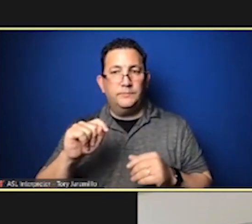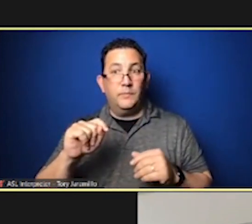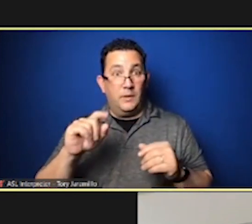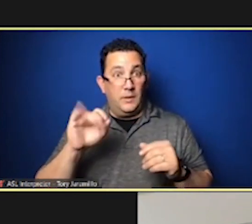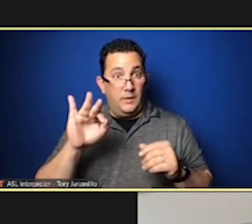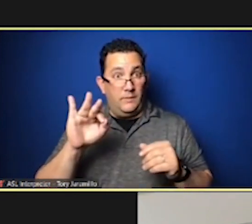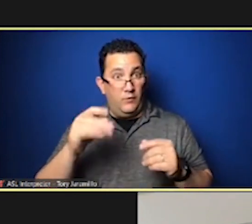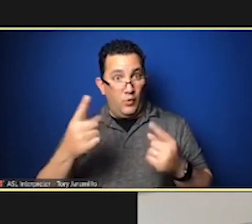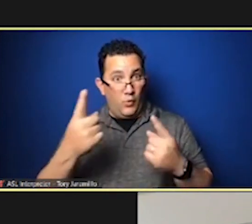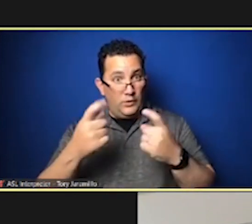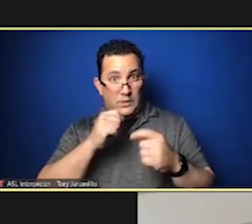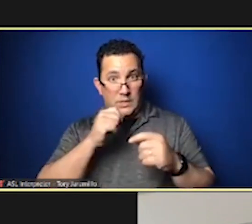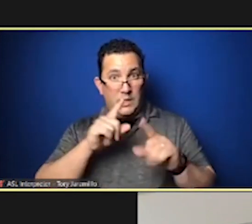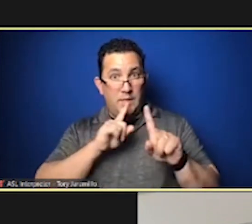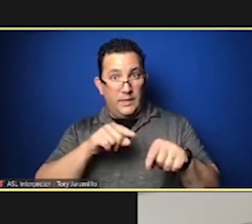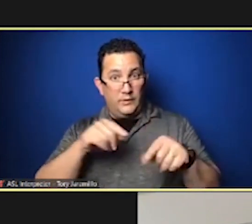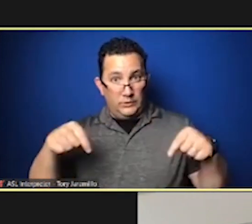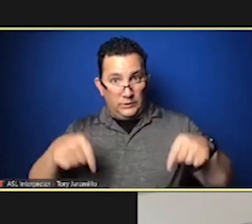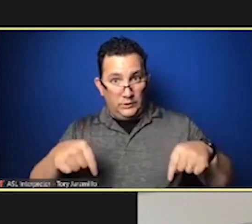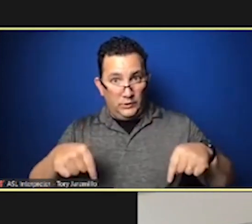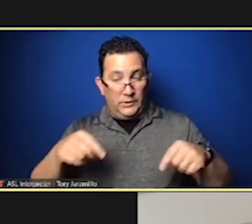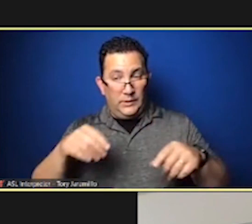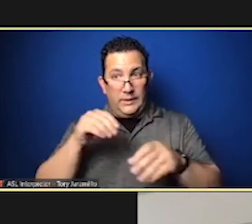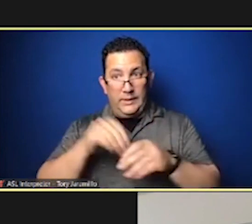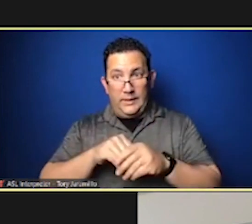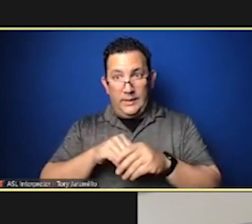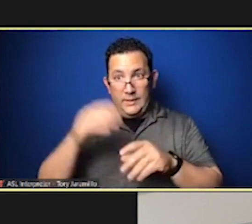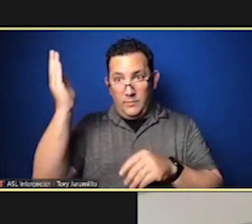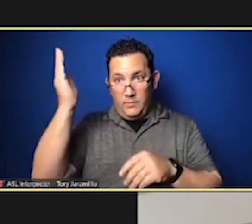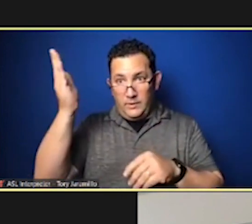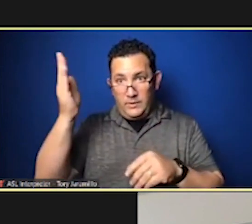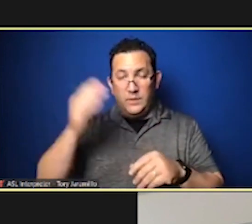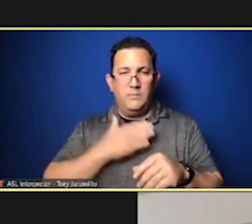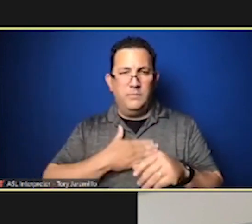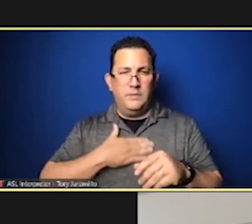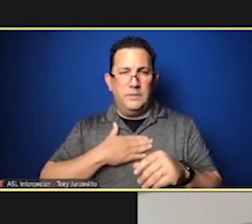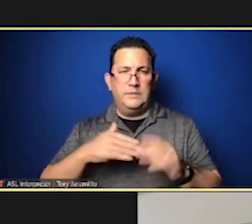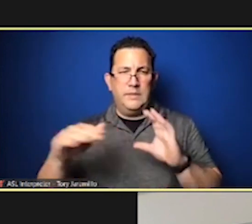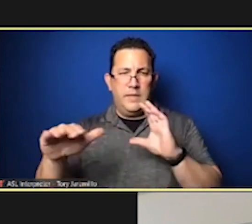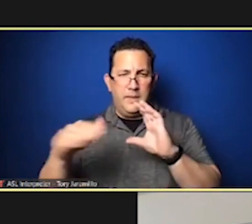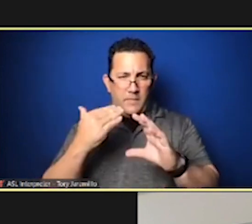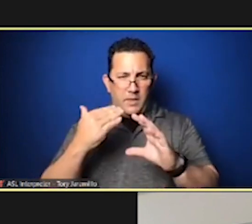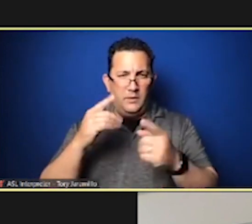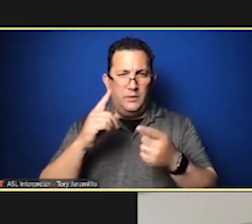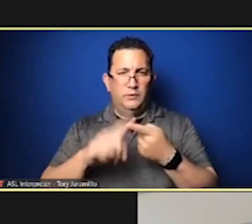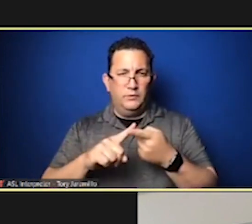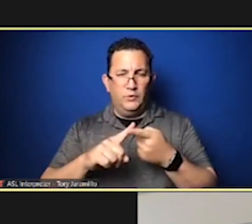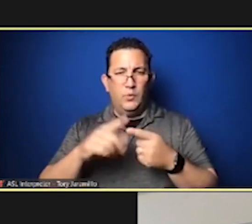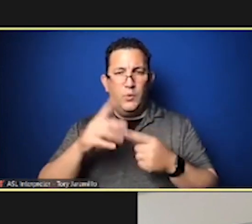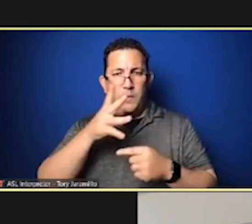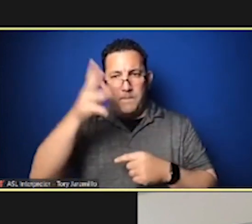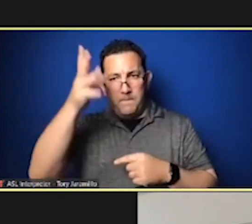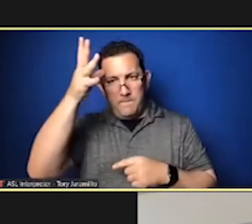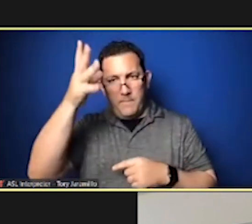your questions were answered here in the presentation, please do email them to